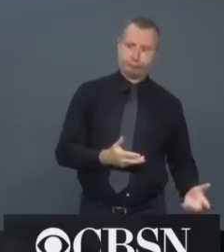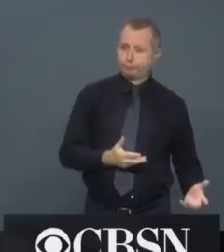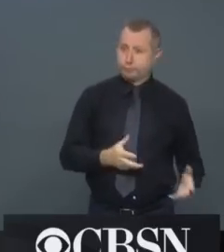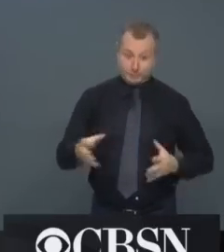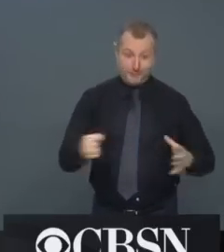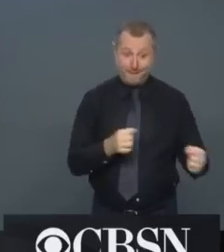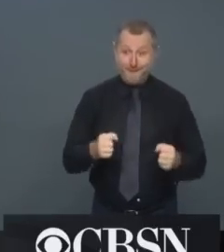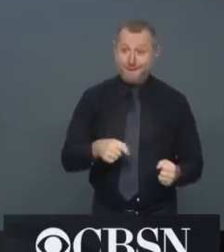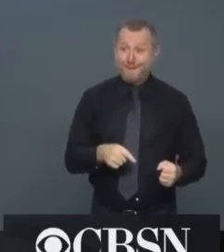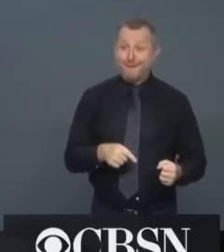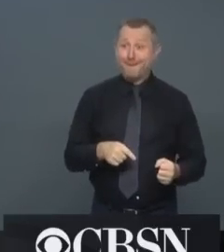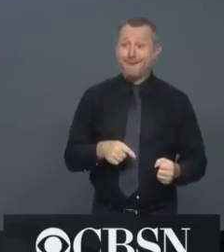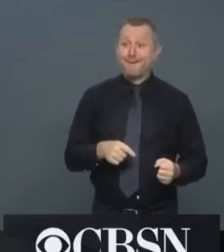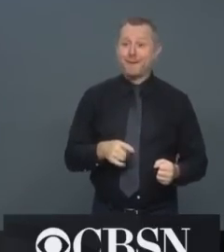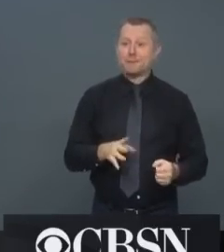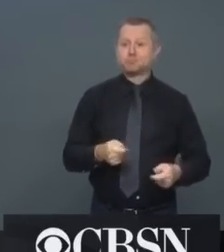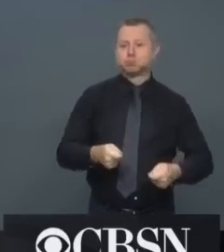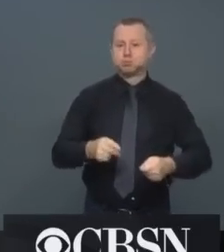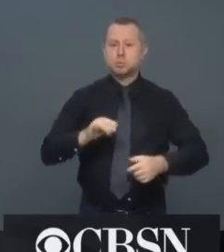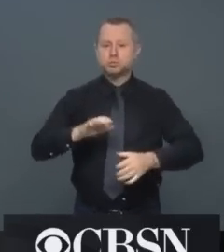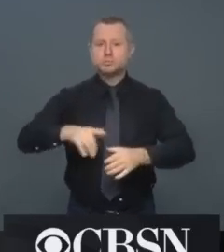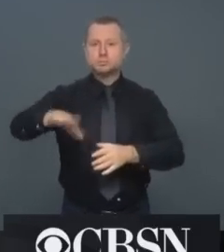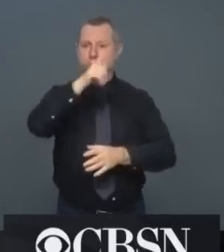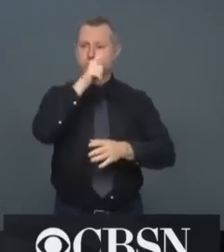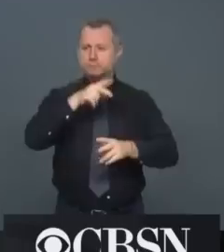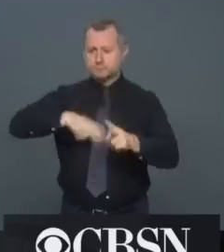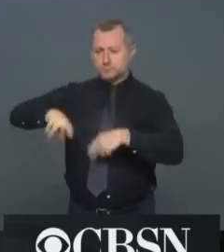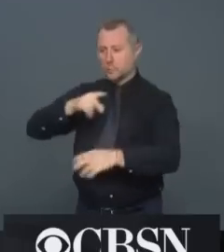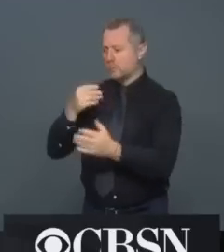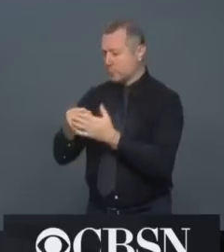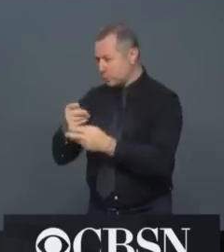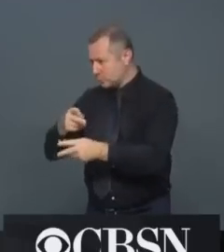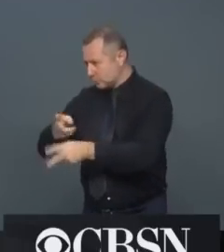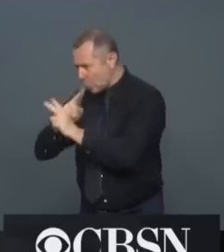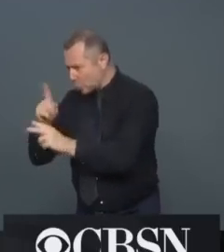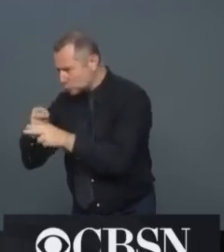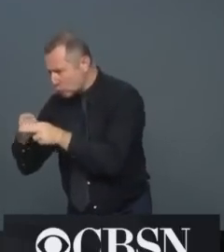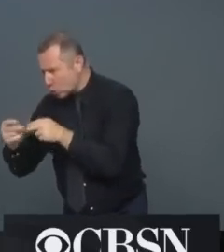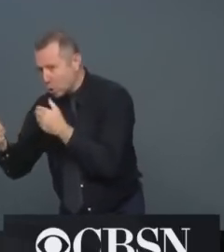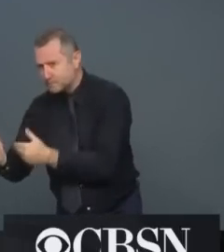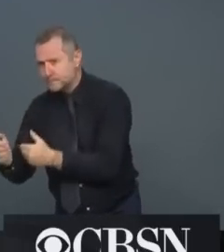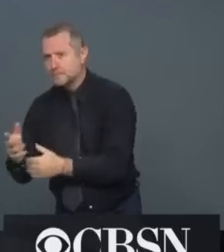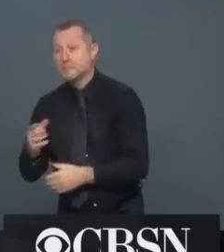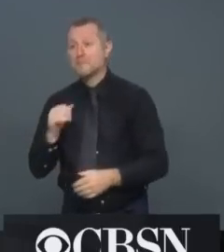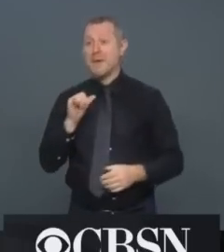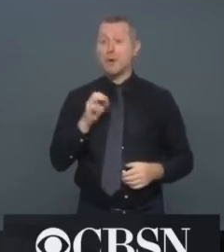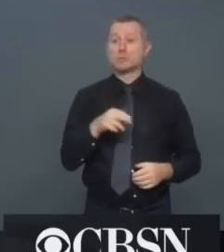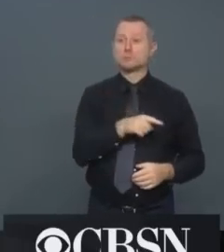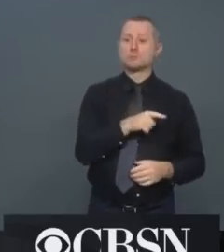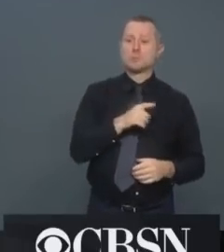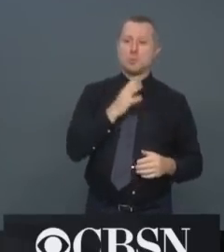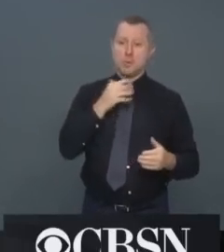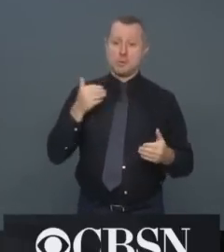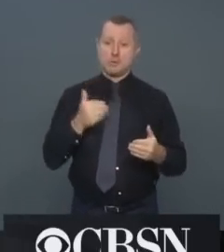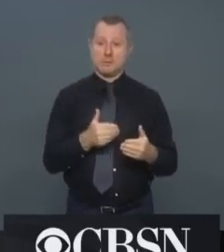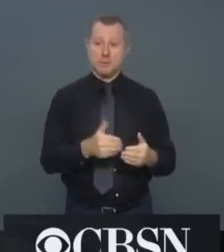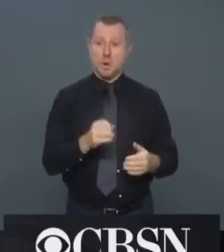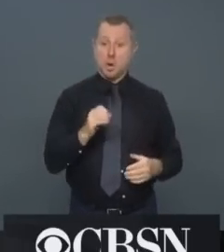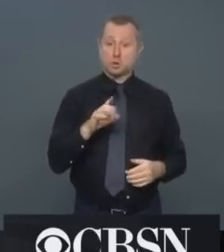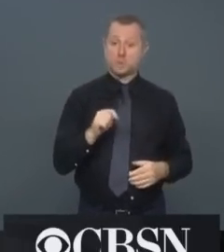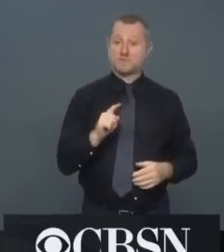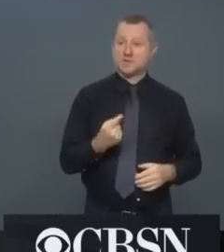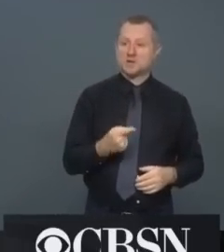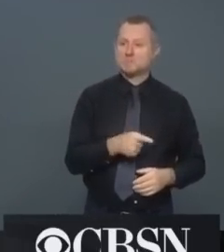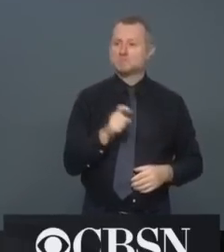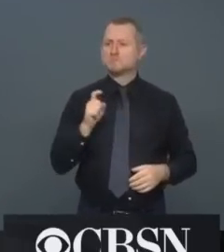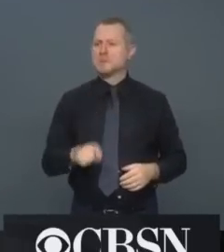need long or short-term borrowing. And we have the fact that the mayor has until October 1st to get $1 billion worth of